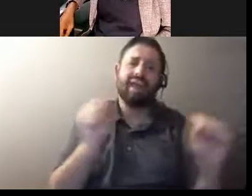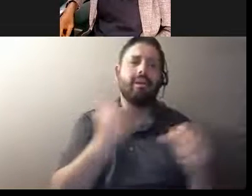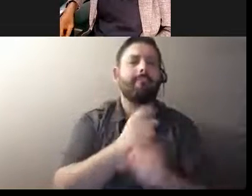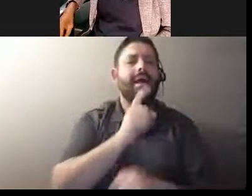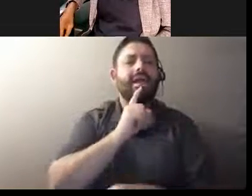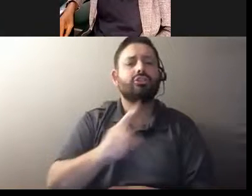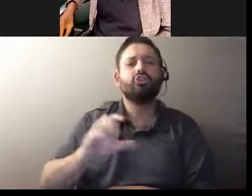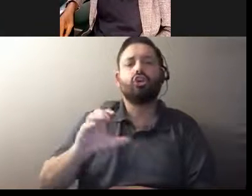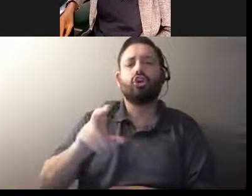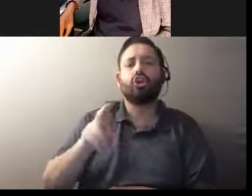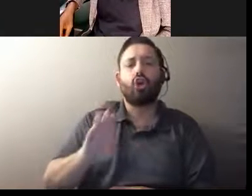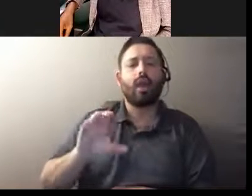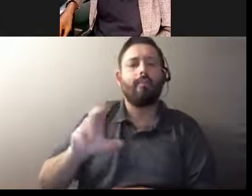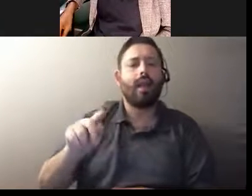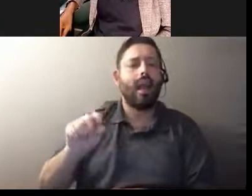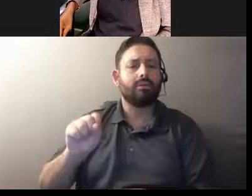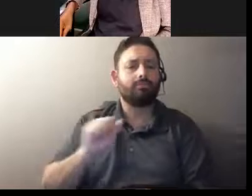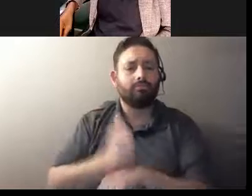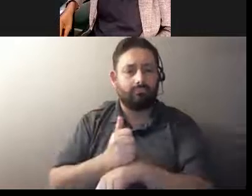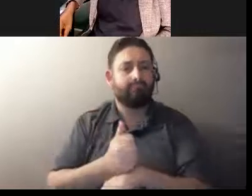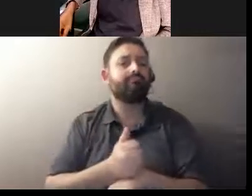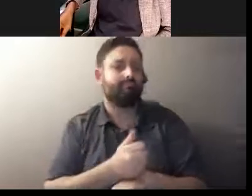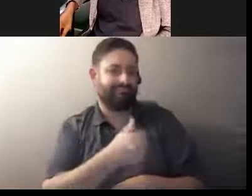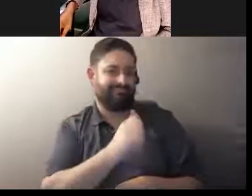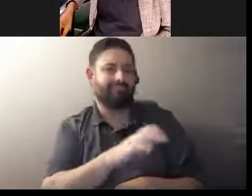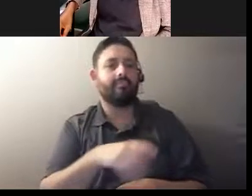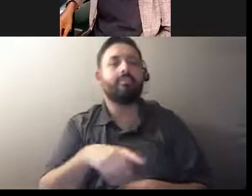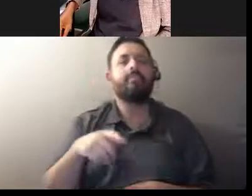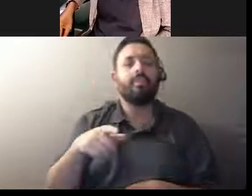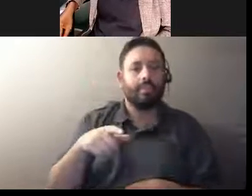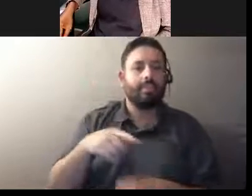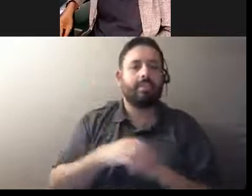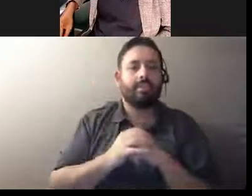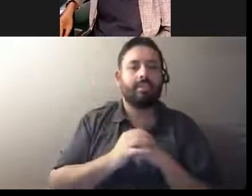cuts are in place, making sure the 30 communication seconds. is had. Thank you.